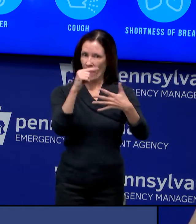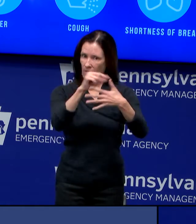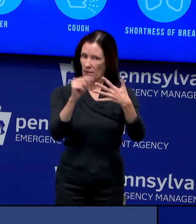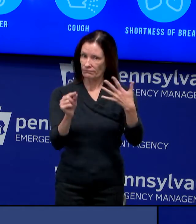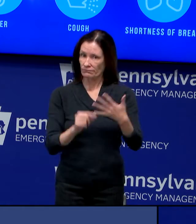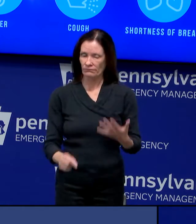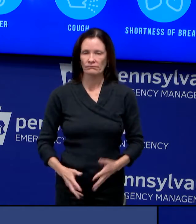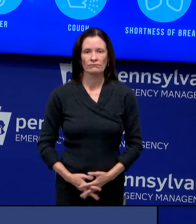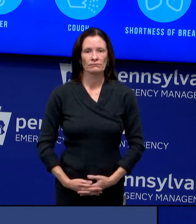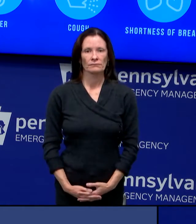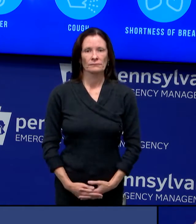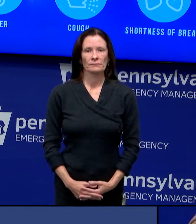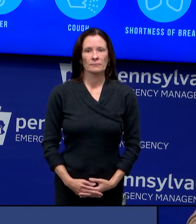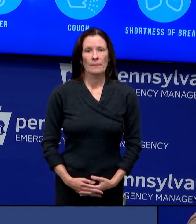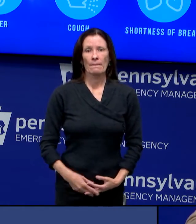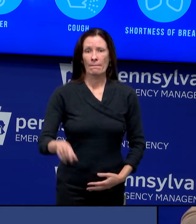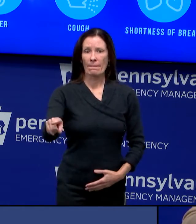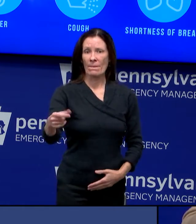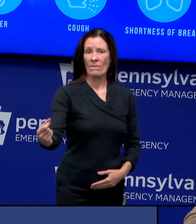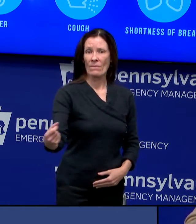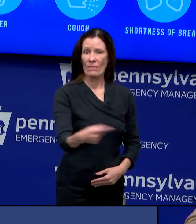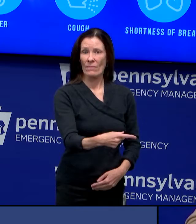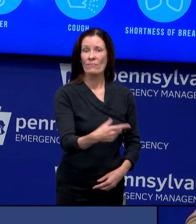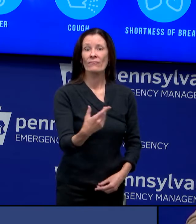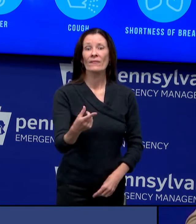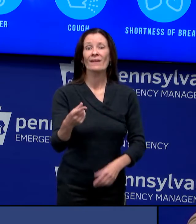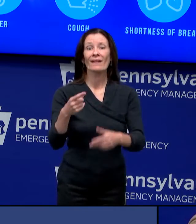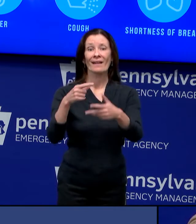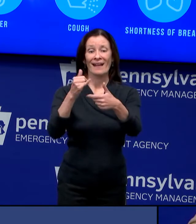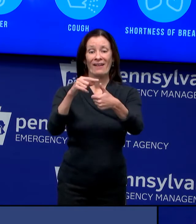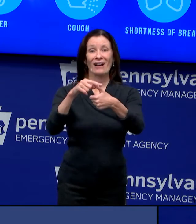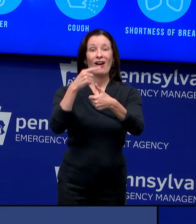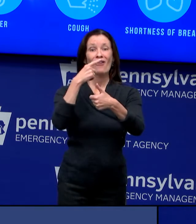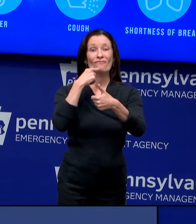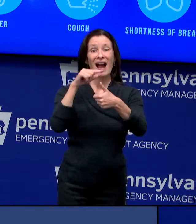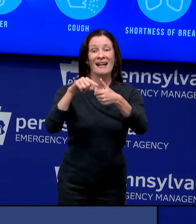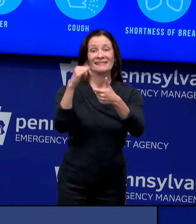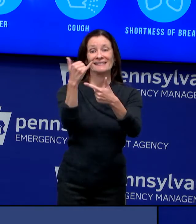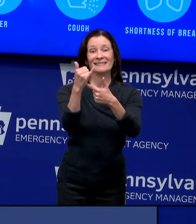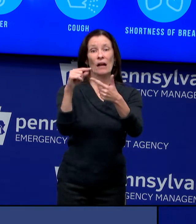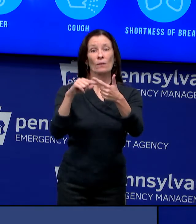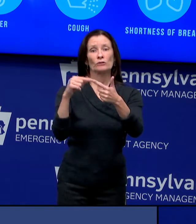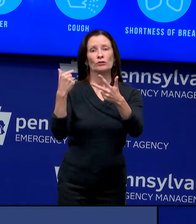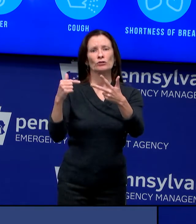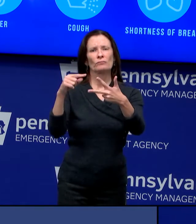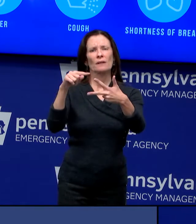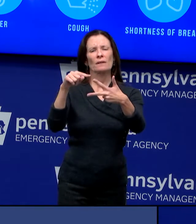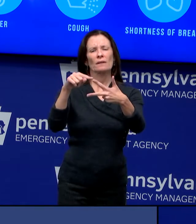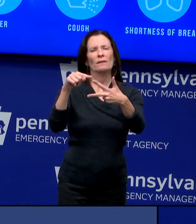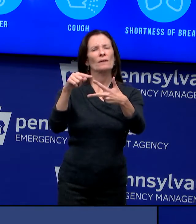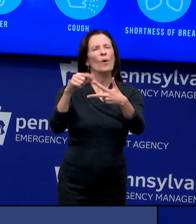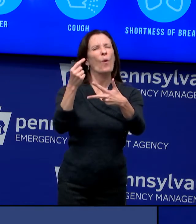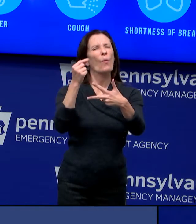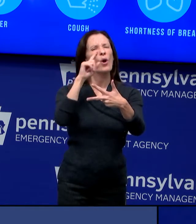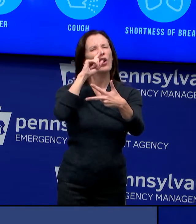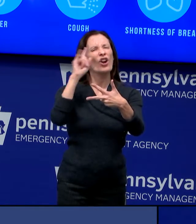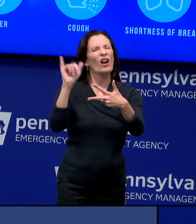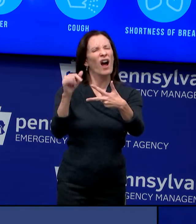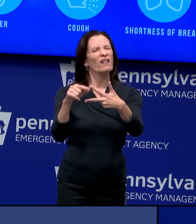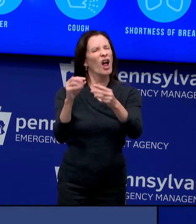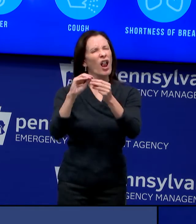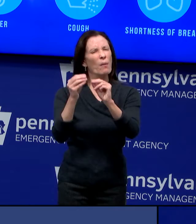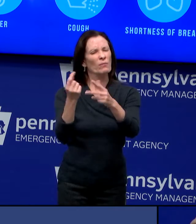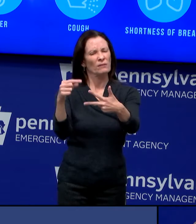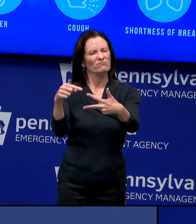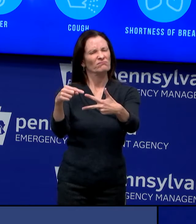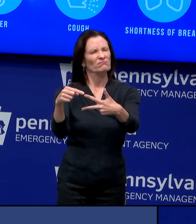to look at each county and respond to that today, as the governor didn't last night. We're going to be looking at this